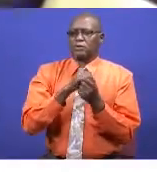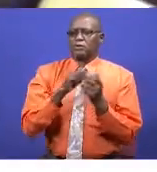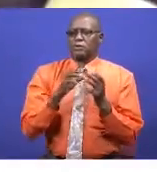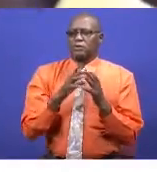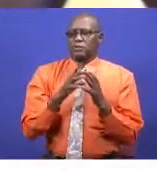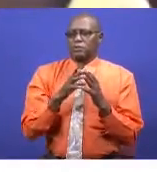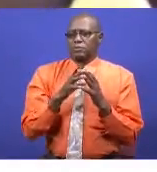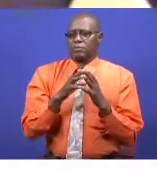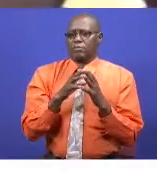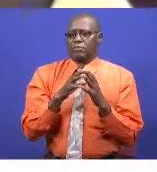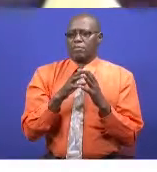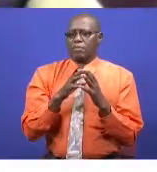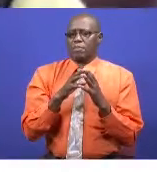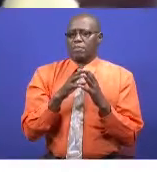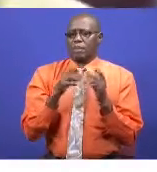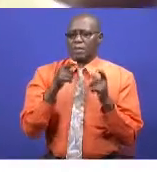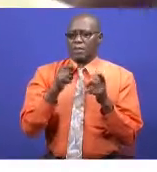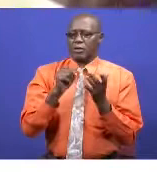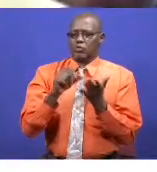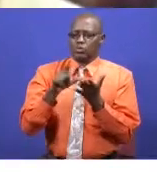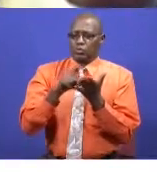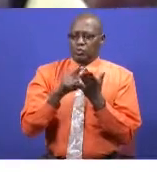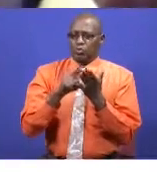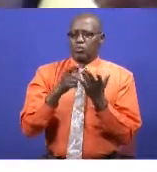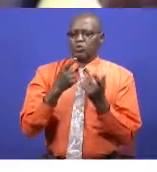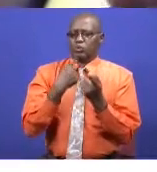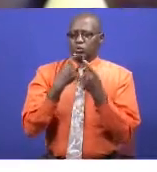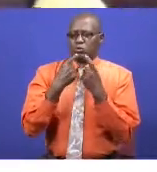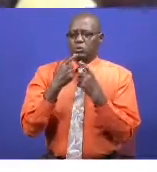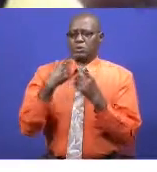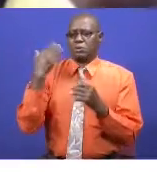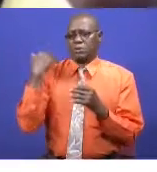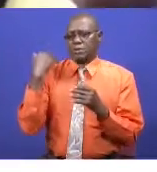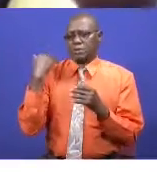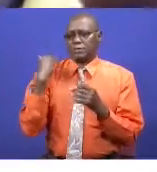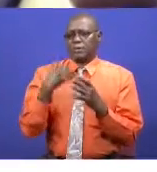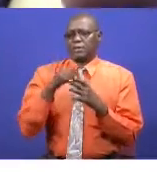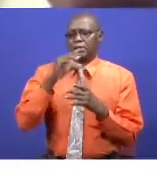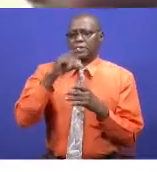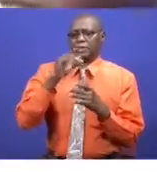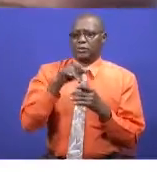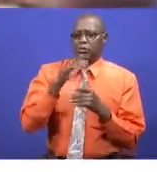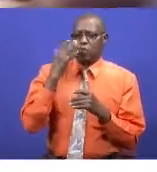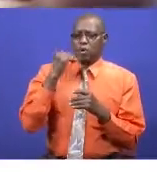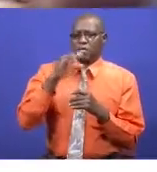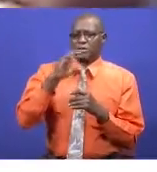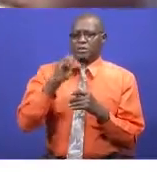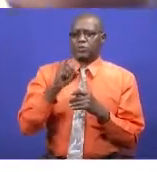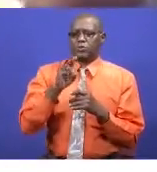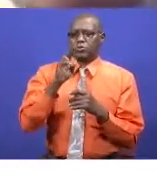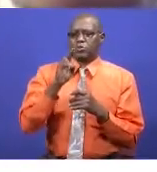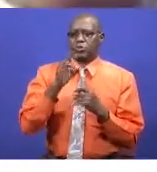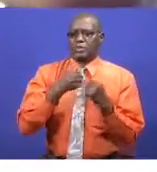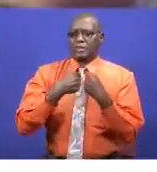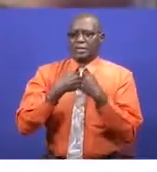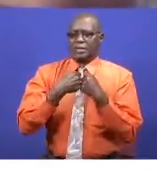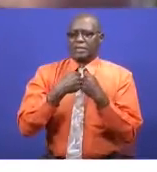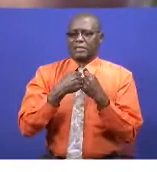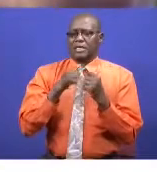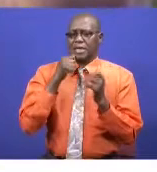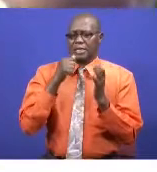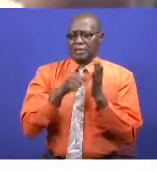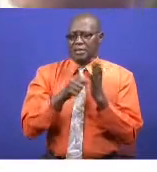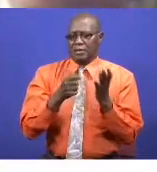institutions. And that's what the local ones probably would have budged. That is why the CUE had the chair writing a letter, not the CEO. The CEO